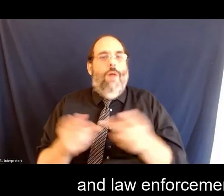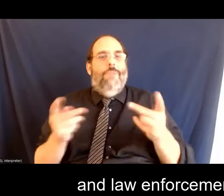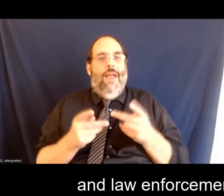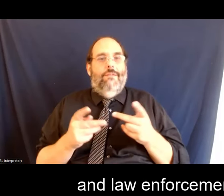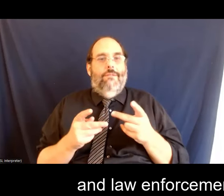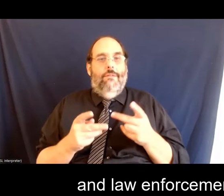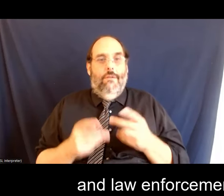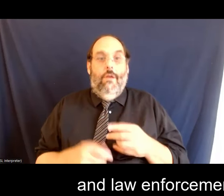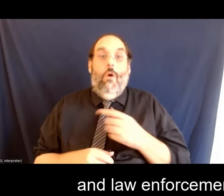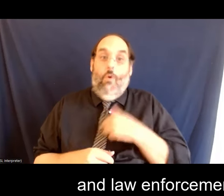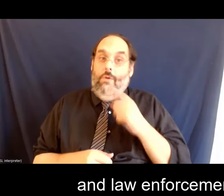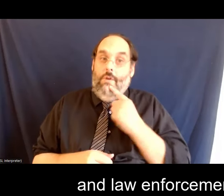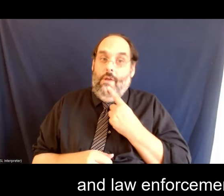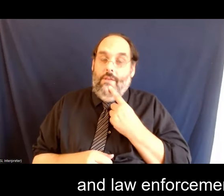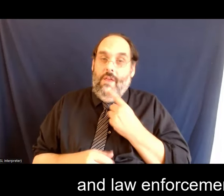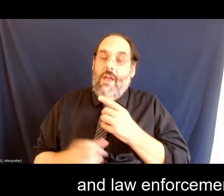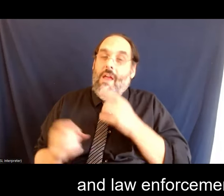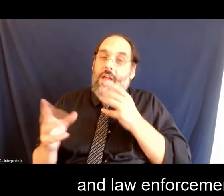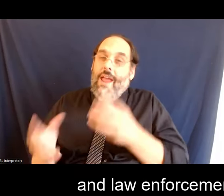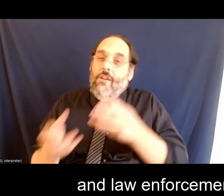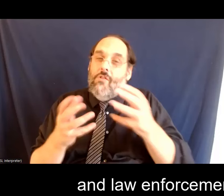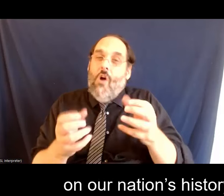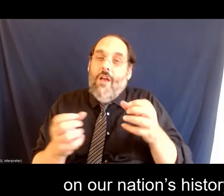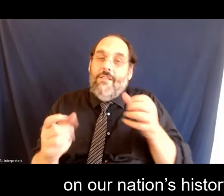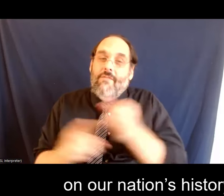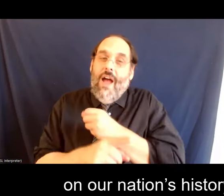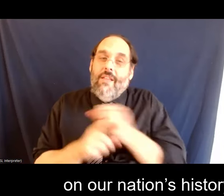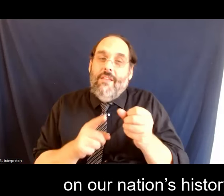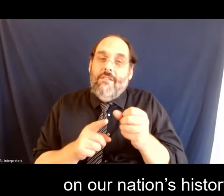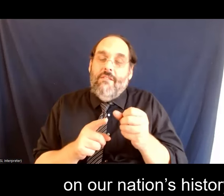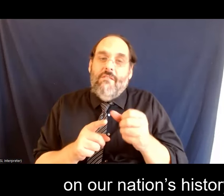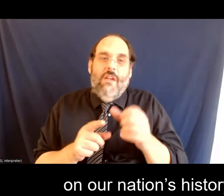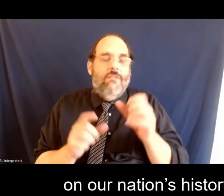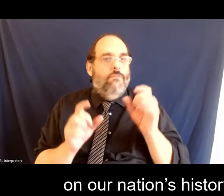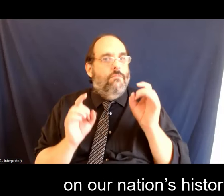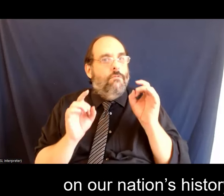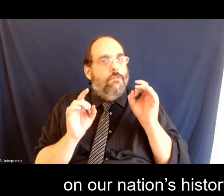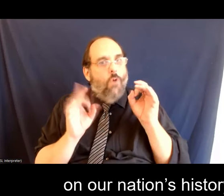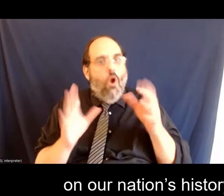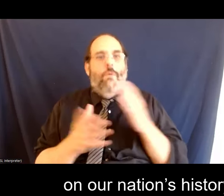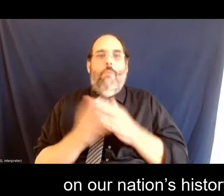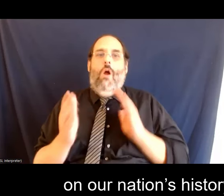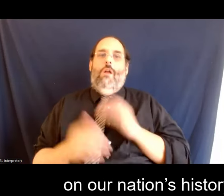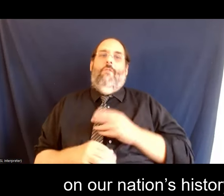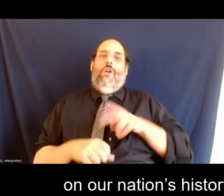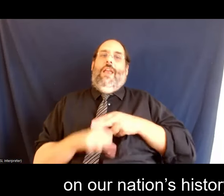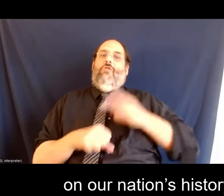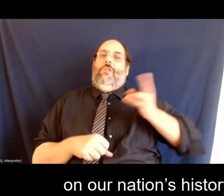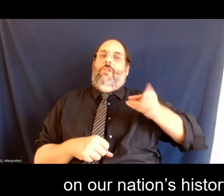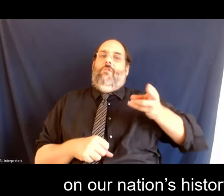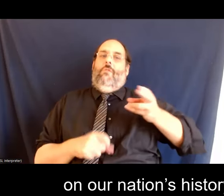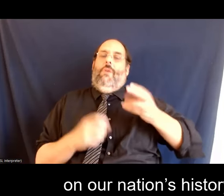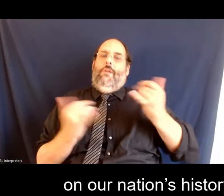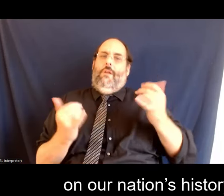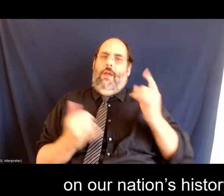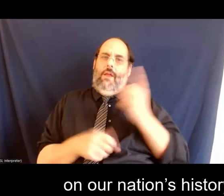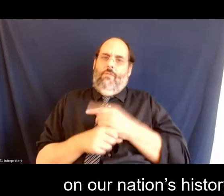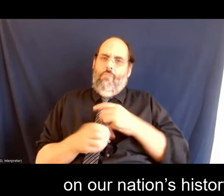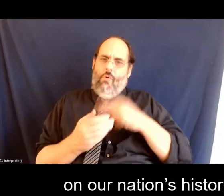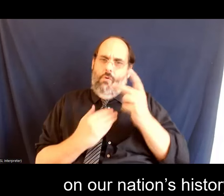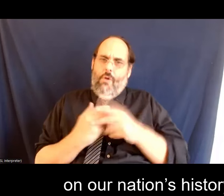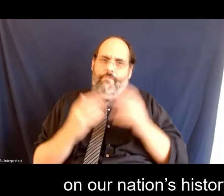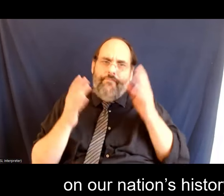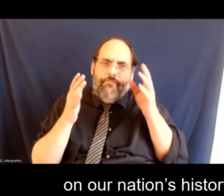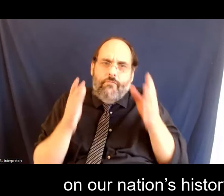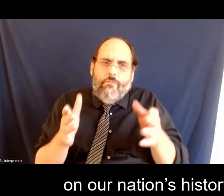mistake, hate-fueled violence is a stain on our nation's history, but today's program centers the